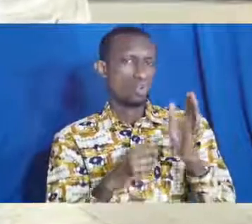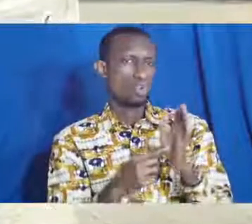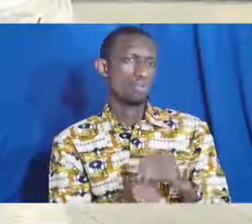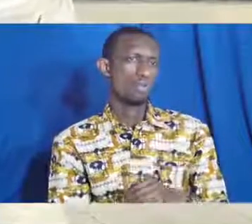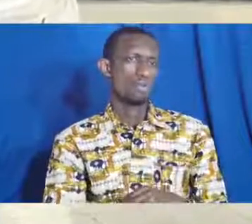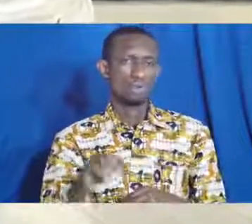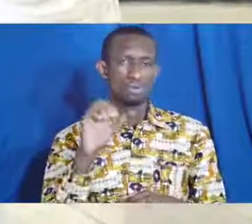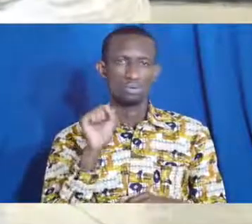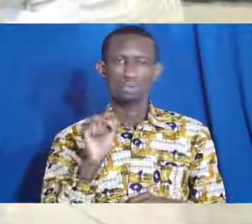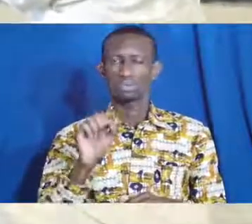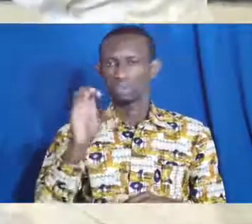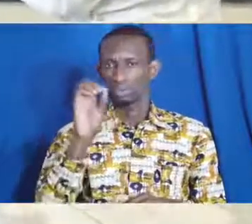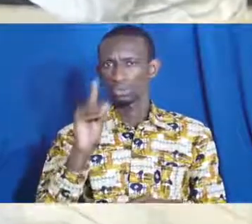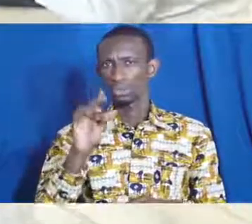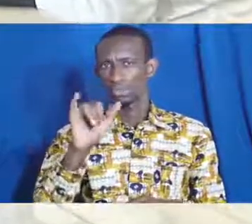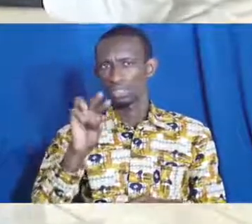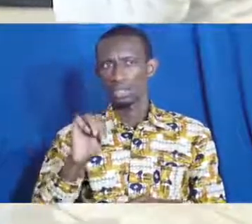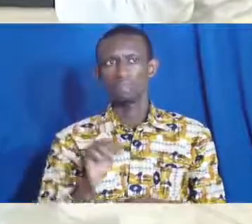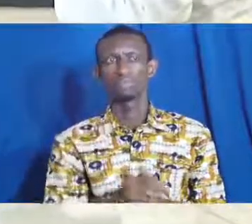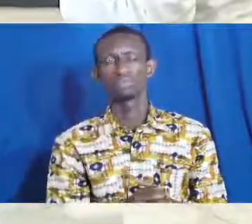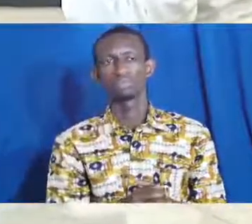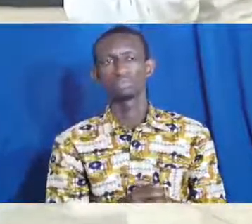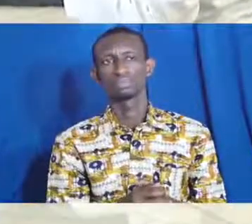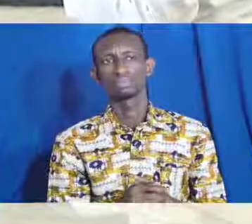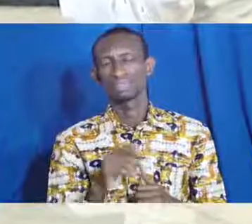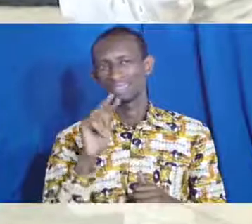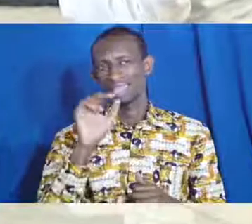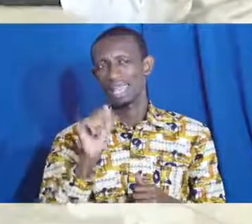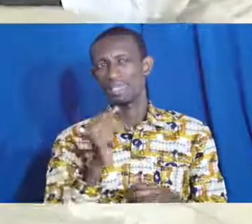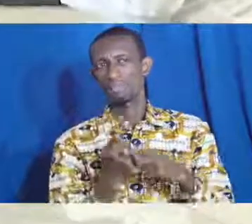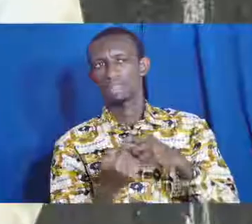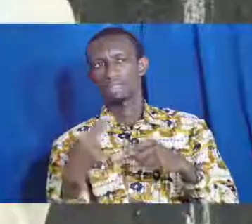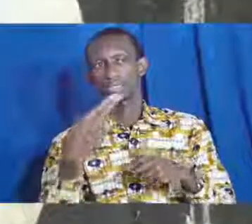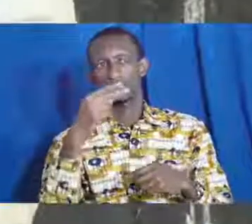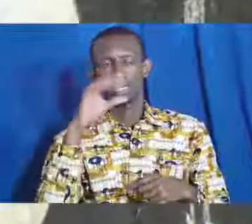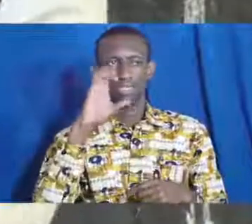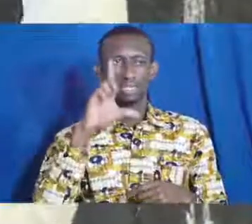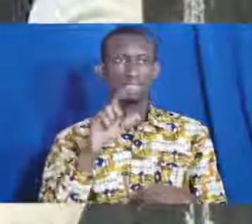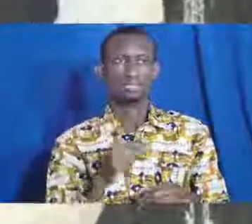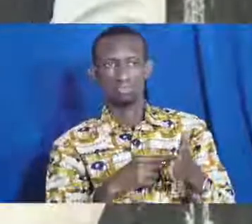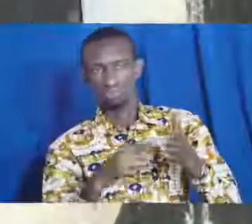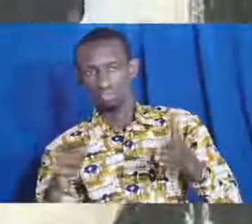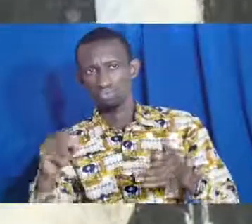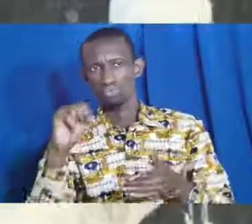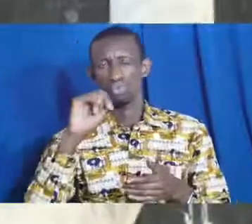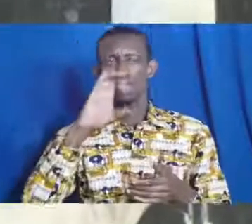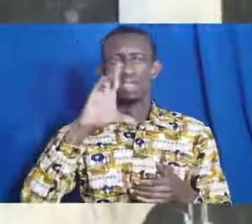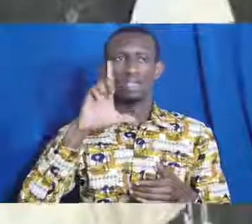the HCl. So this will be sodium chloride or any other